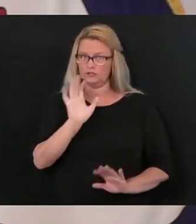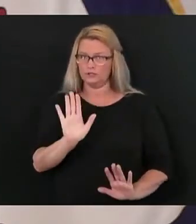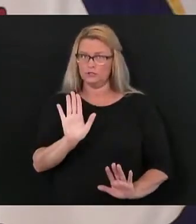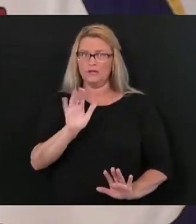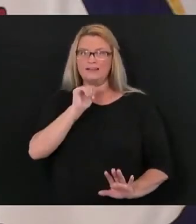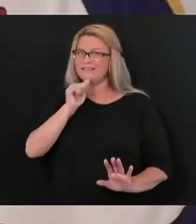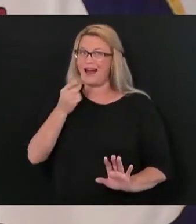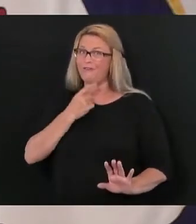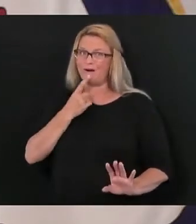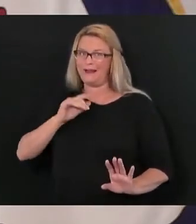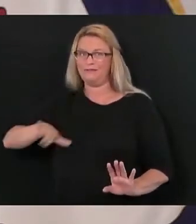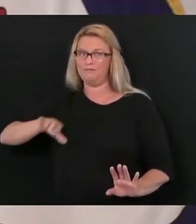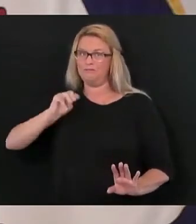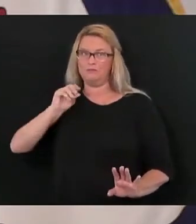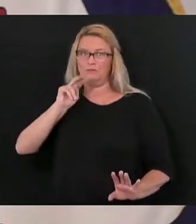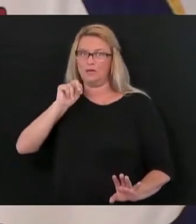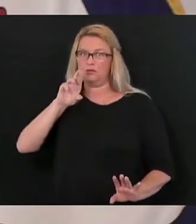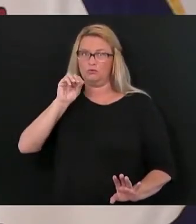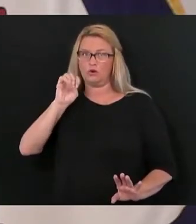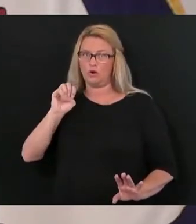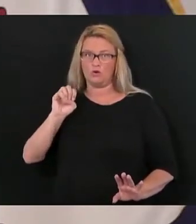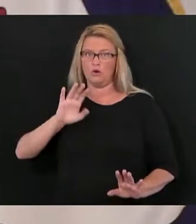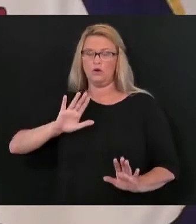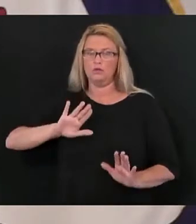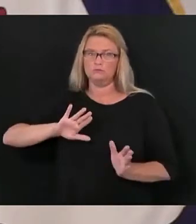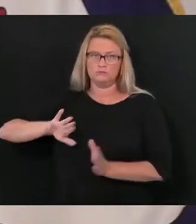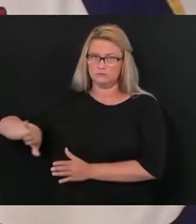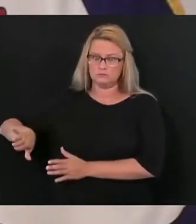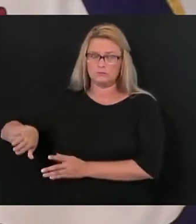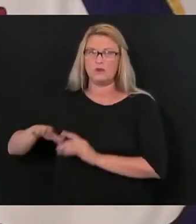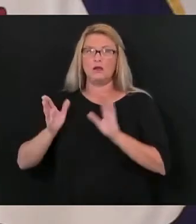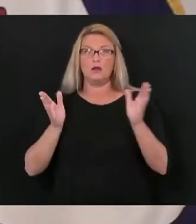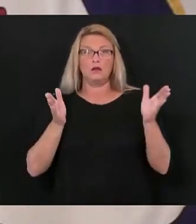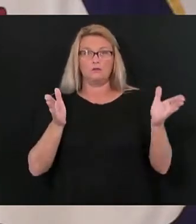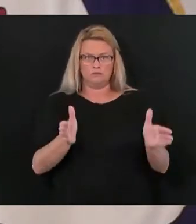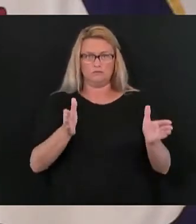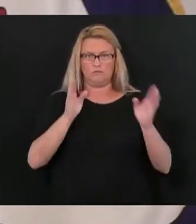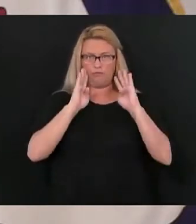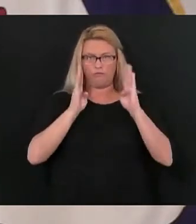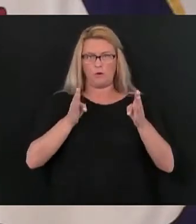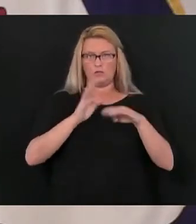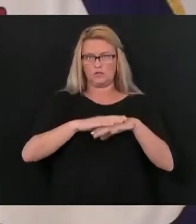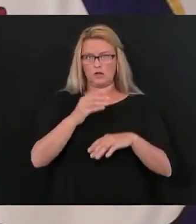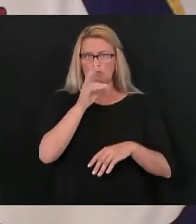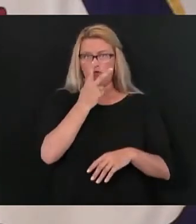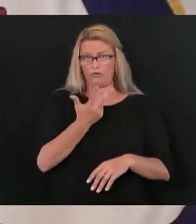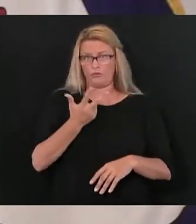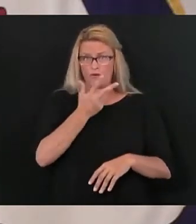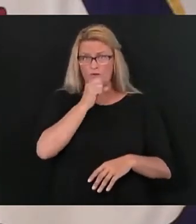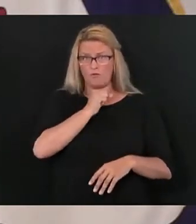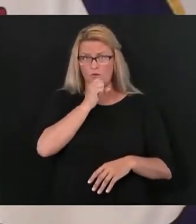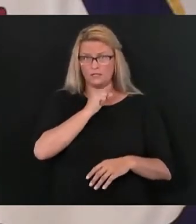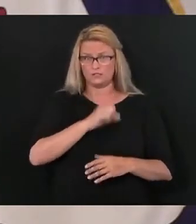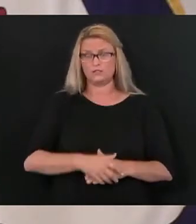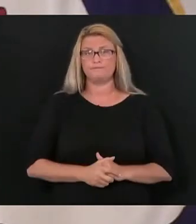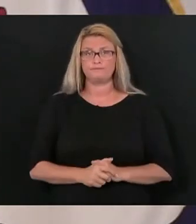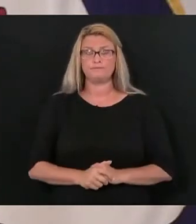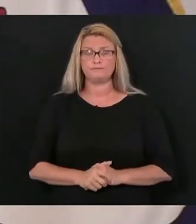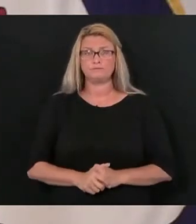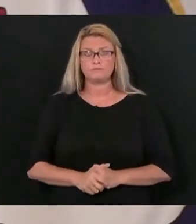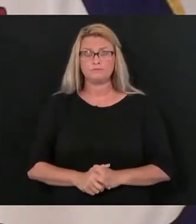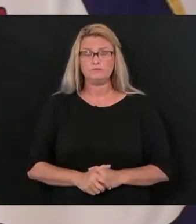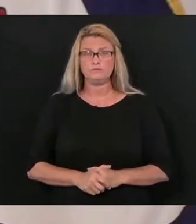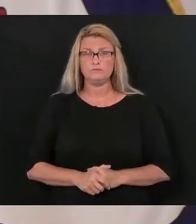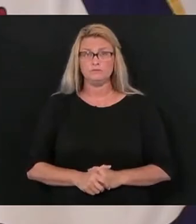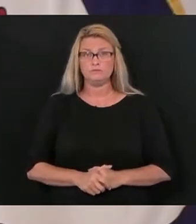we have consulted with every health expert, we have consulted with all kinds of people. For those three counties that are in